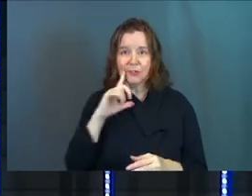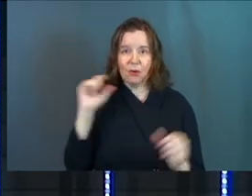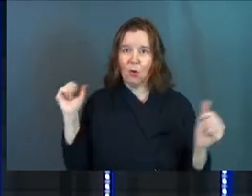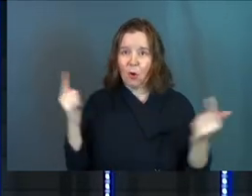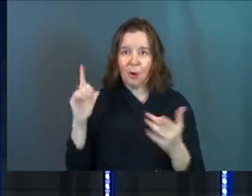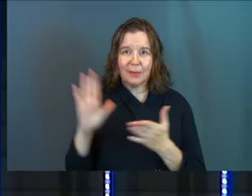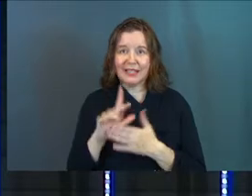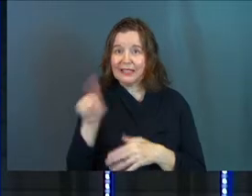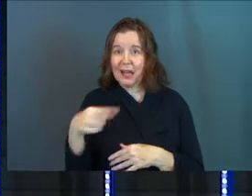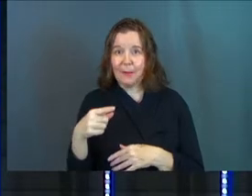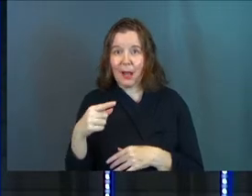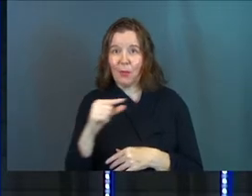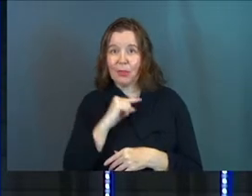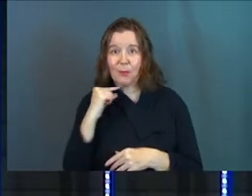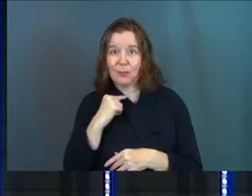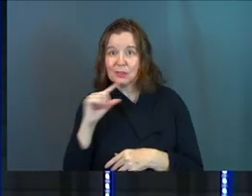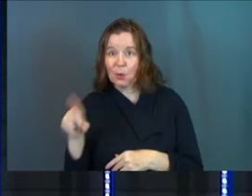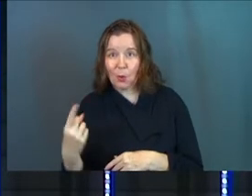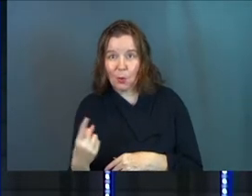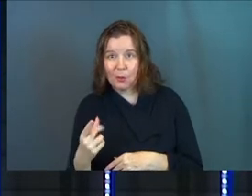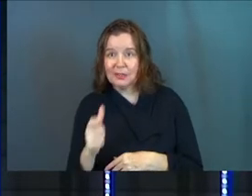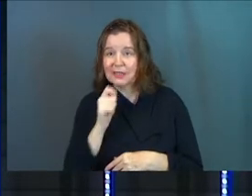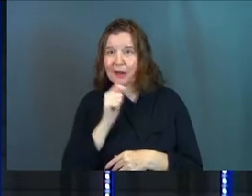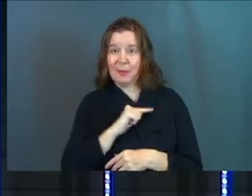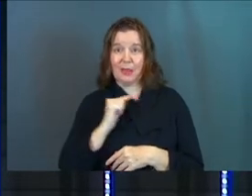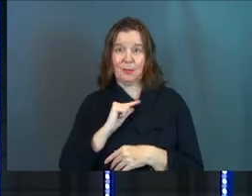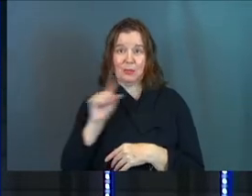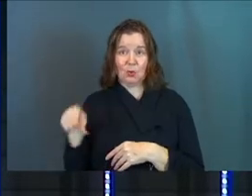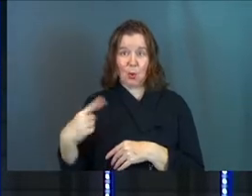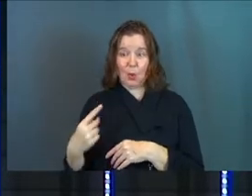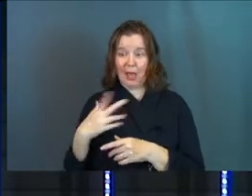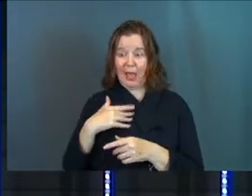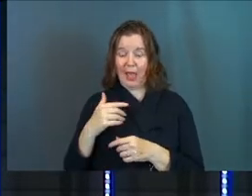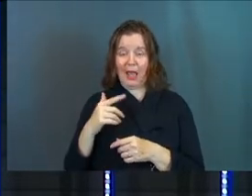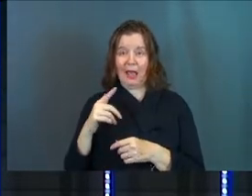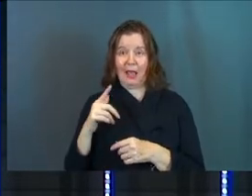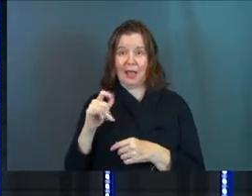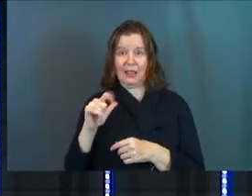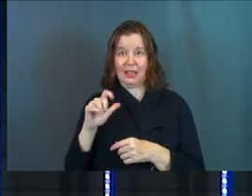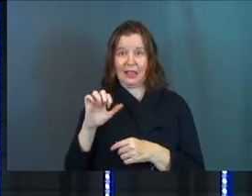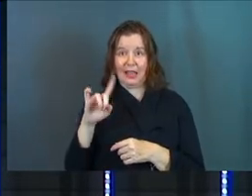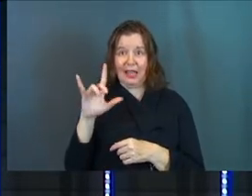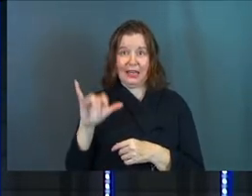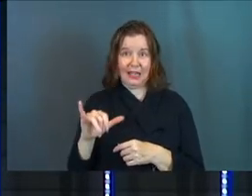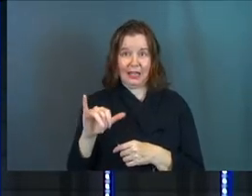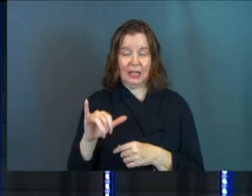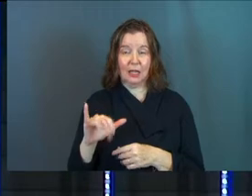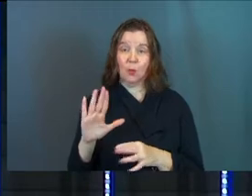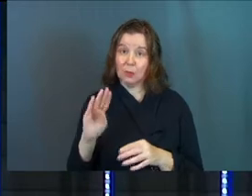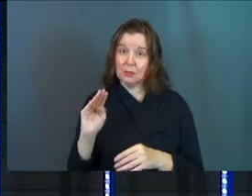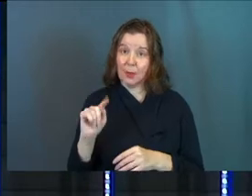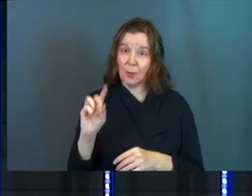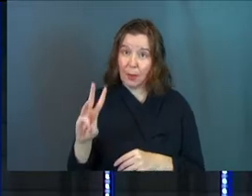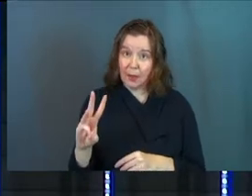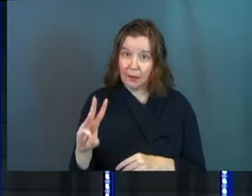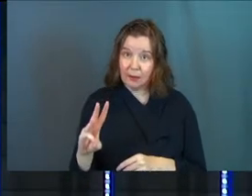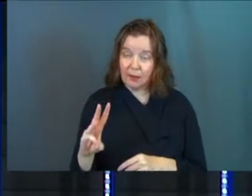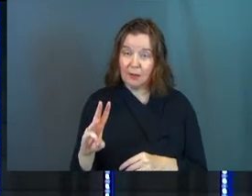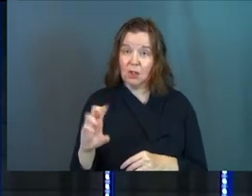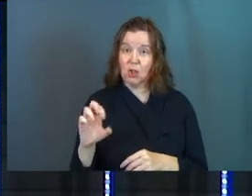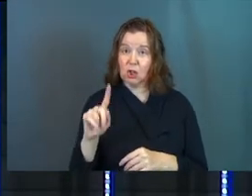not just about the priests. It's not just about the priests and the laity. Which,